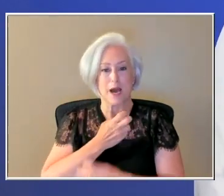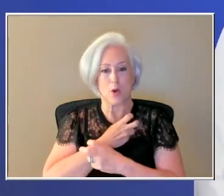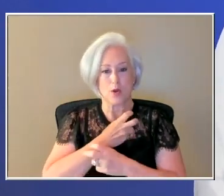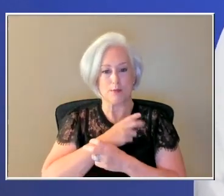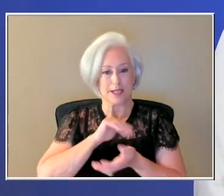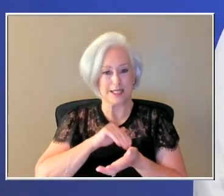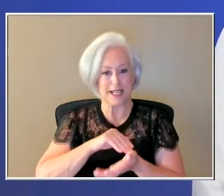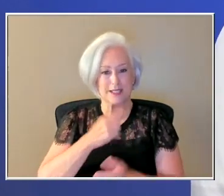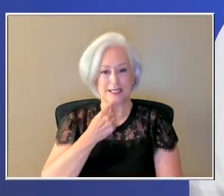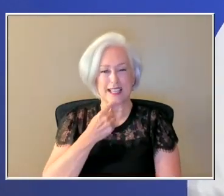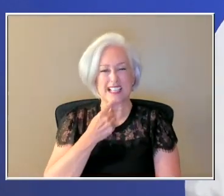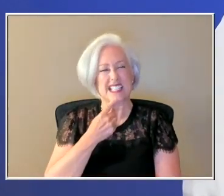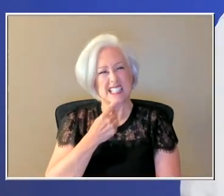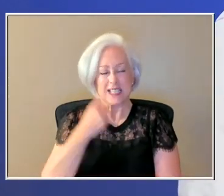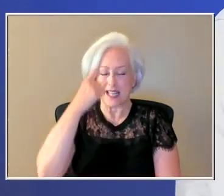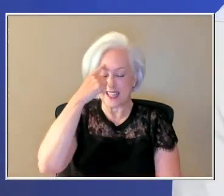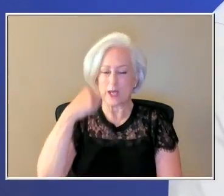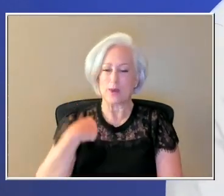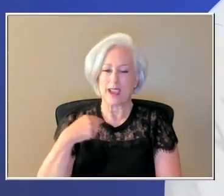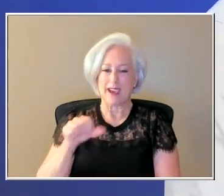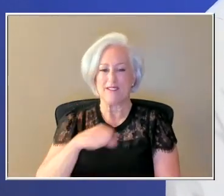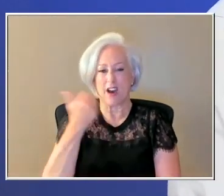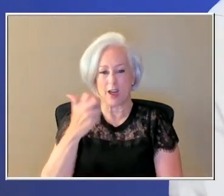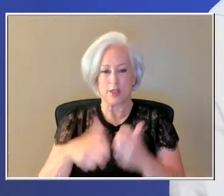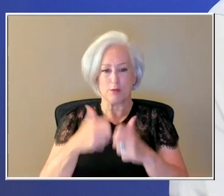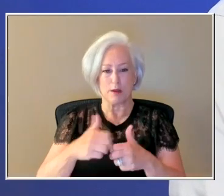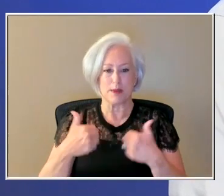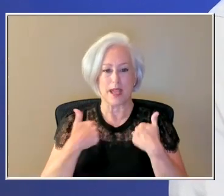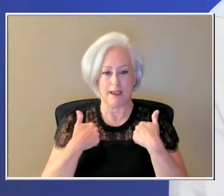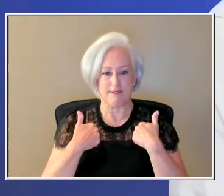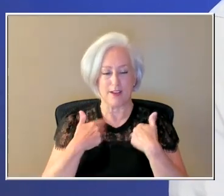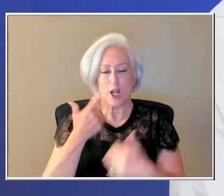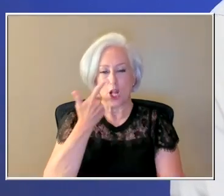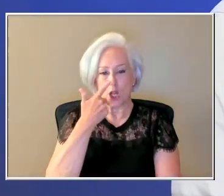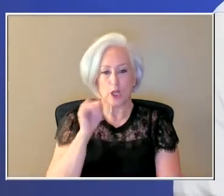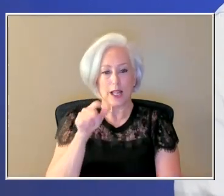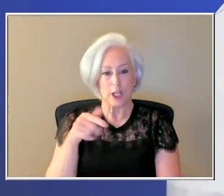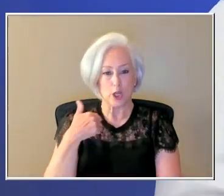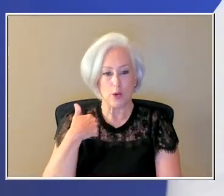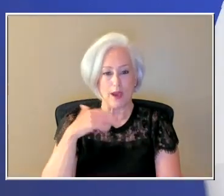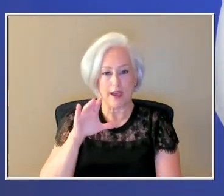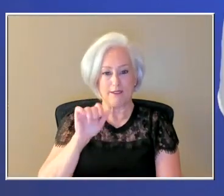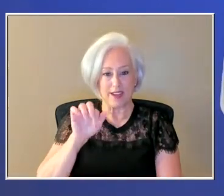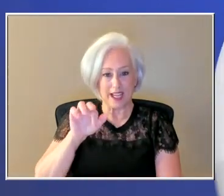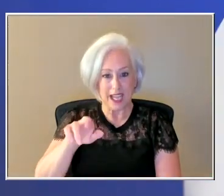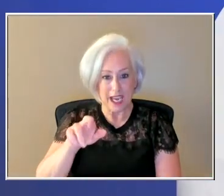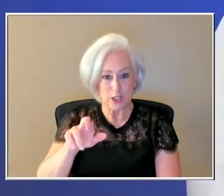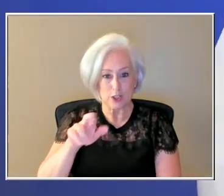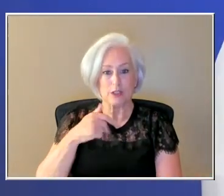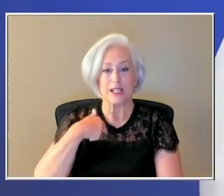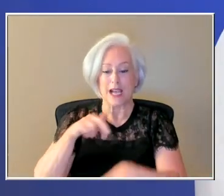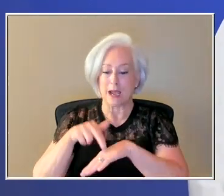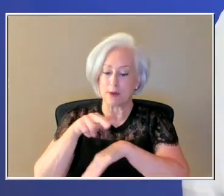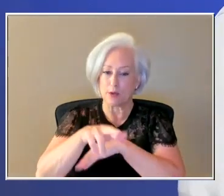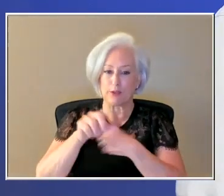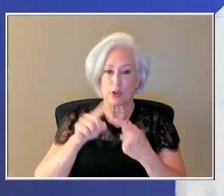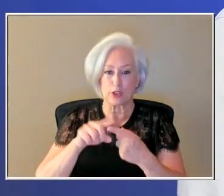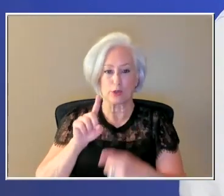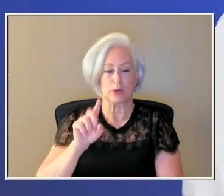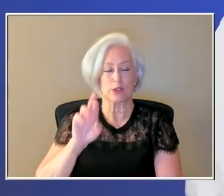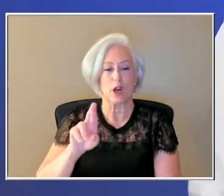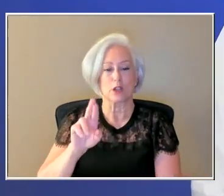another issue on our hands, and so you've got cancer in there, and so I'm going to refer you to Dr. Rosenthal.